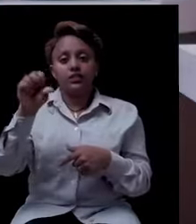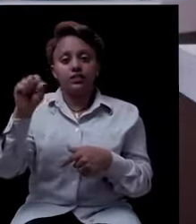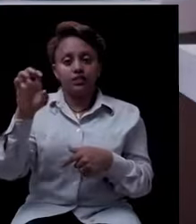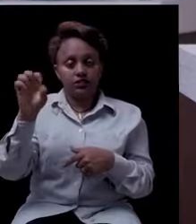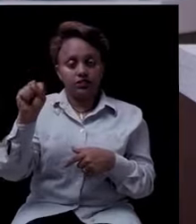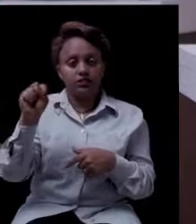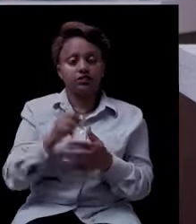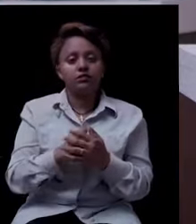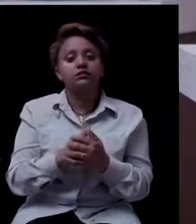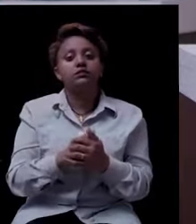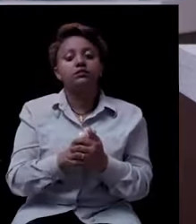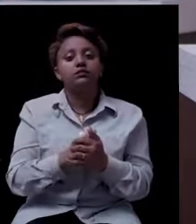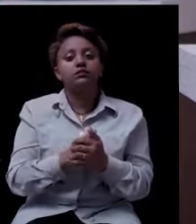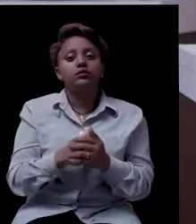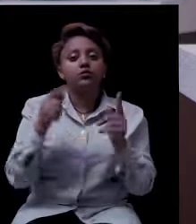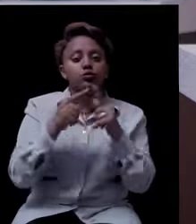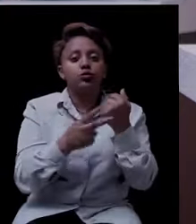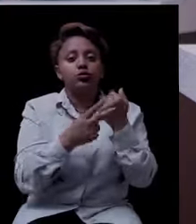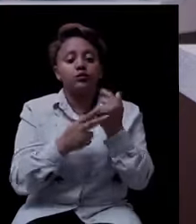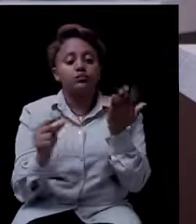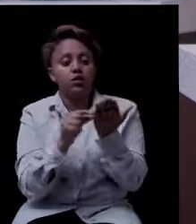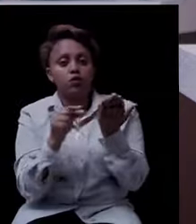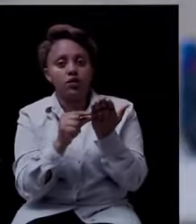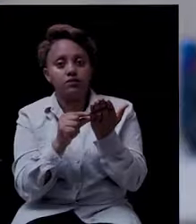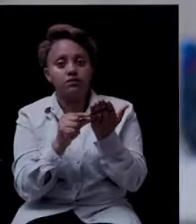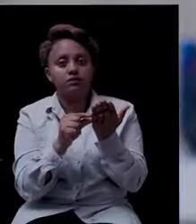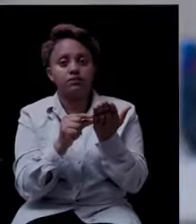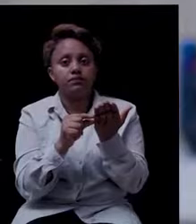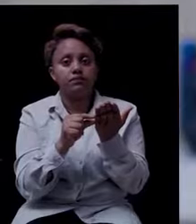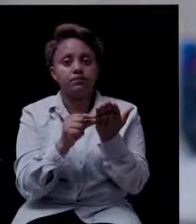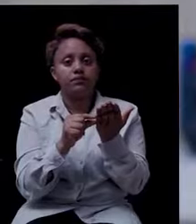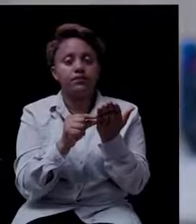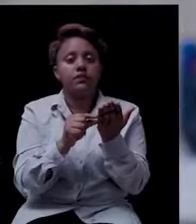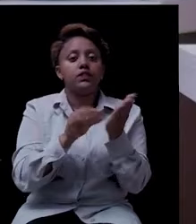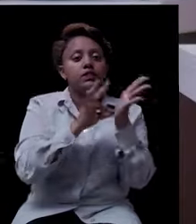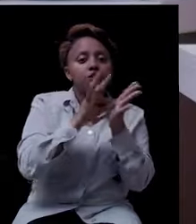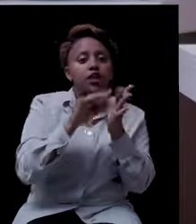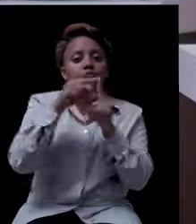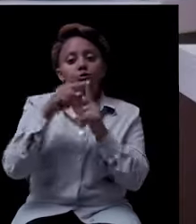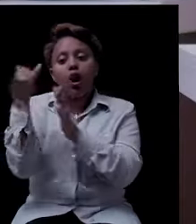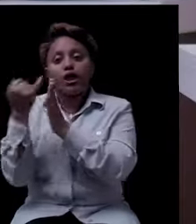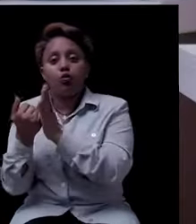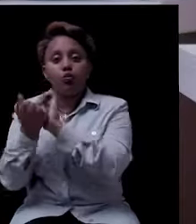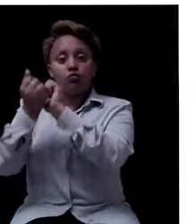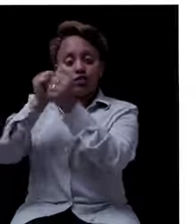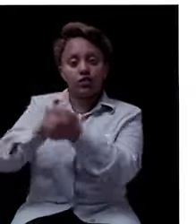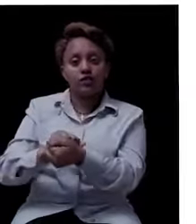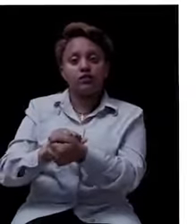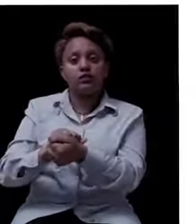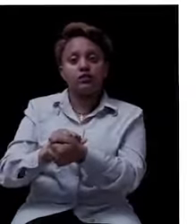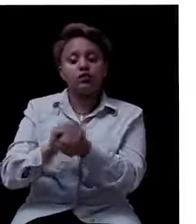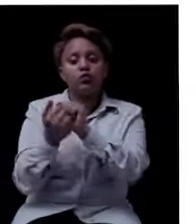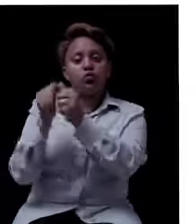Processors process the data to measure the output and store it to the memory. Digital to analog converter. Digital to analog converter